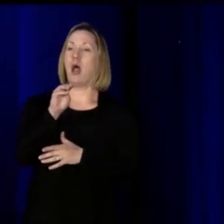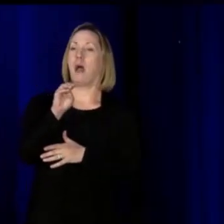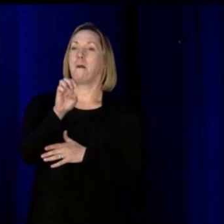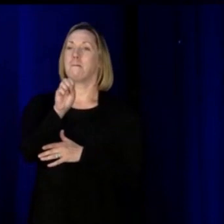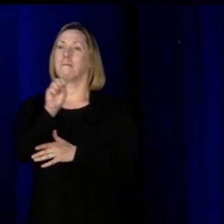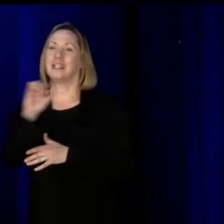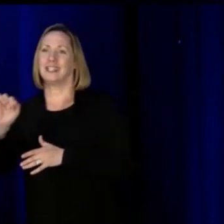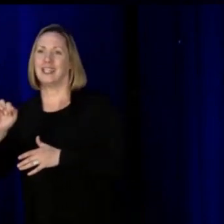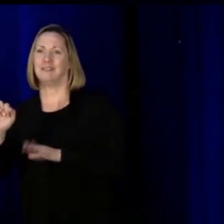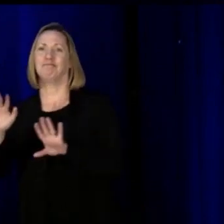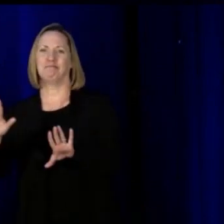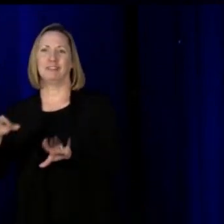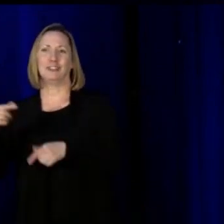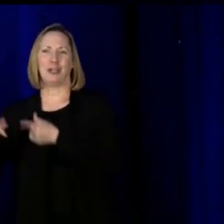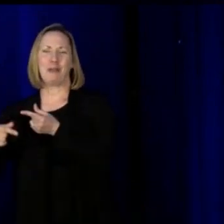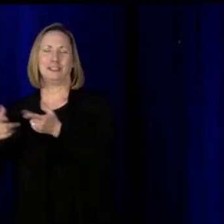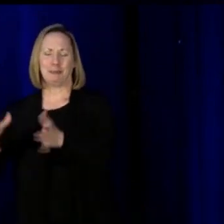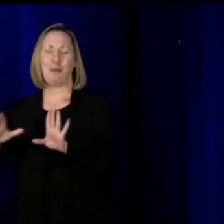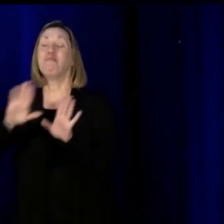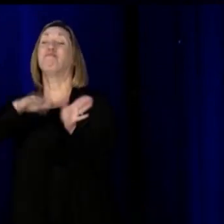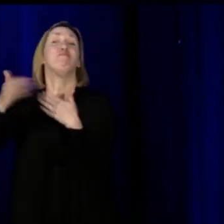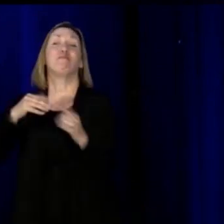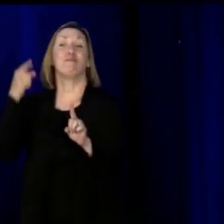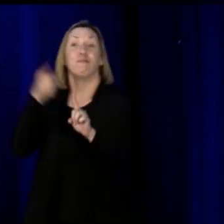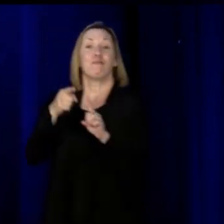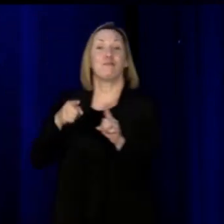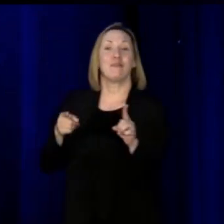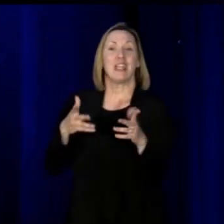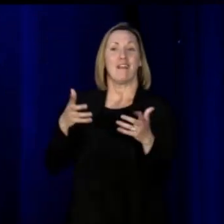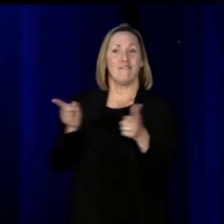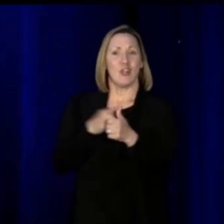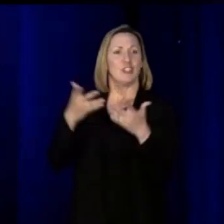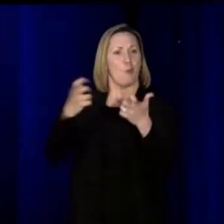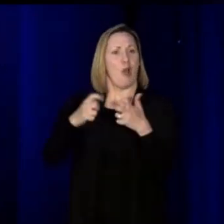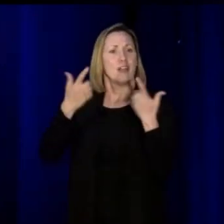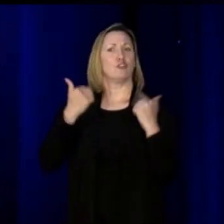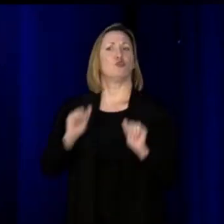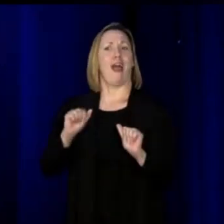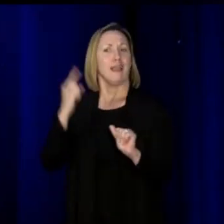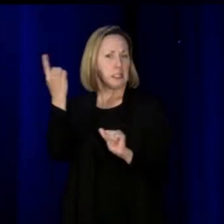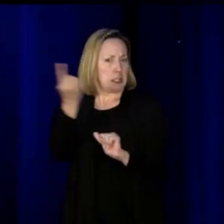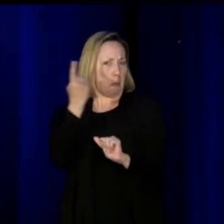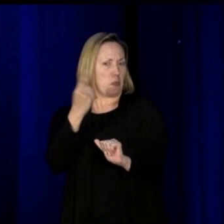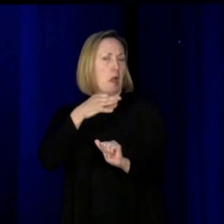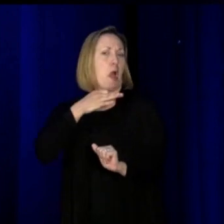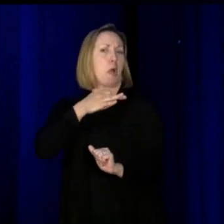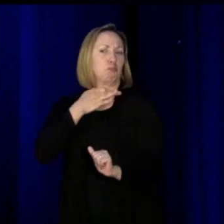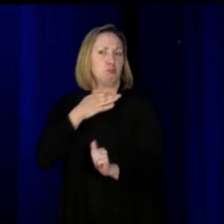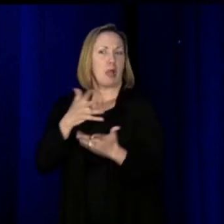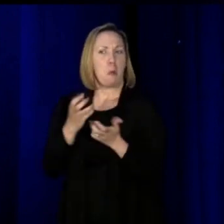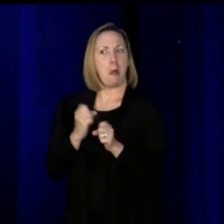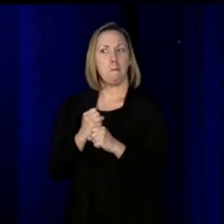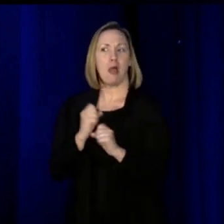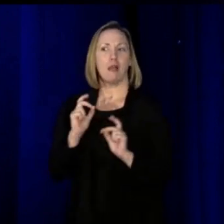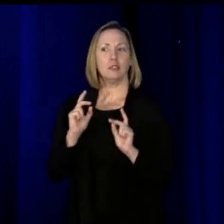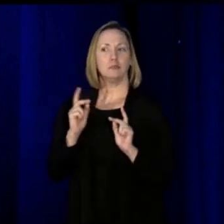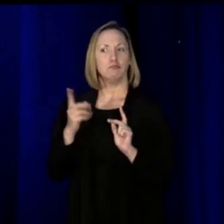Cool. So, hello everyone. Before starting, I want to try something. I want to make the